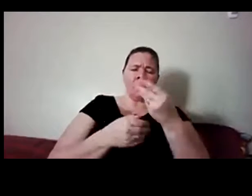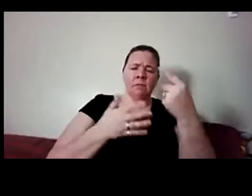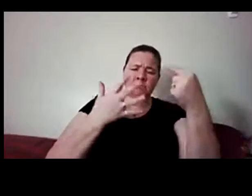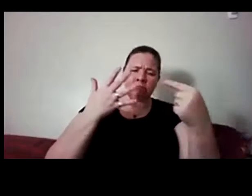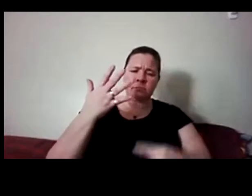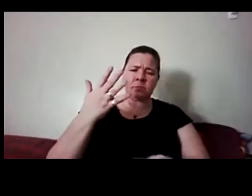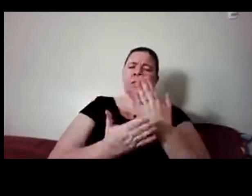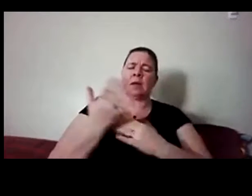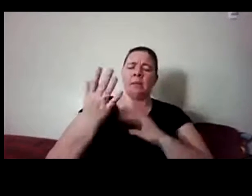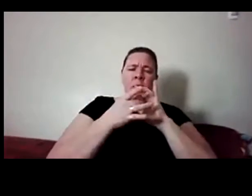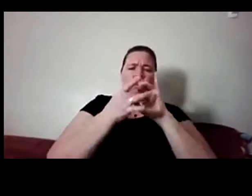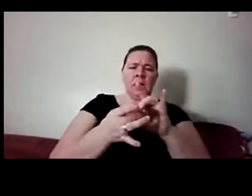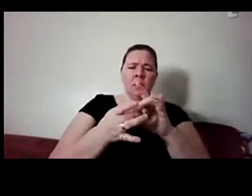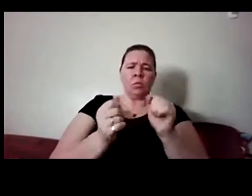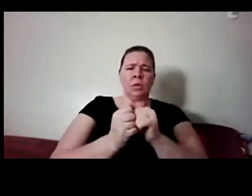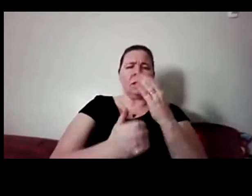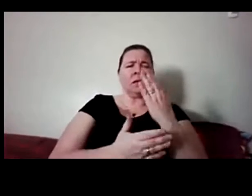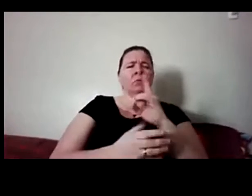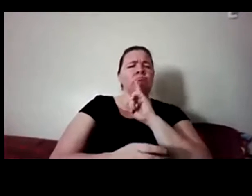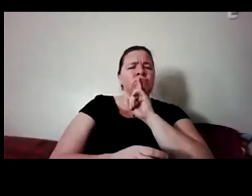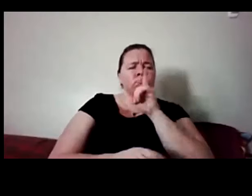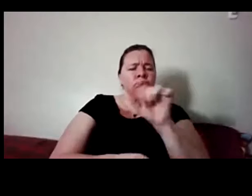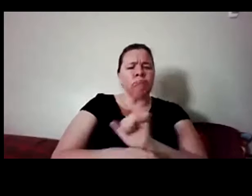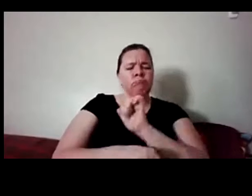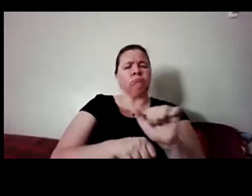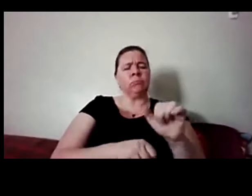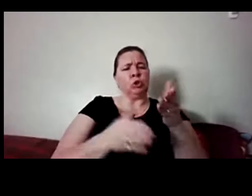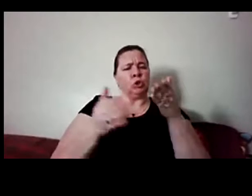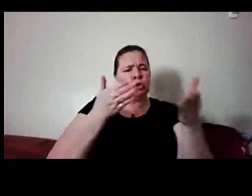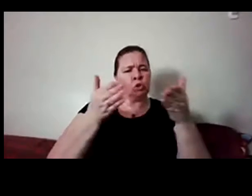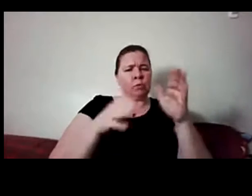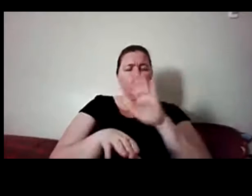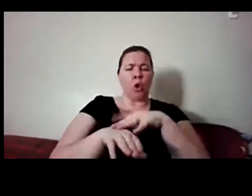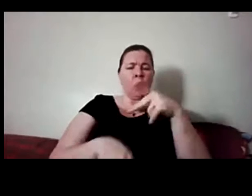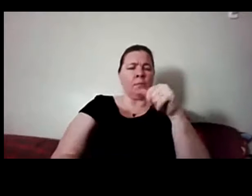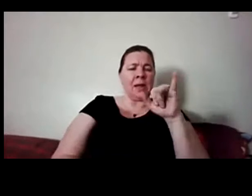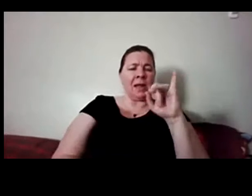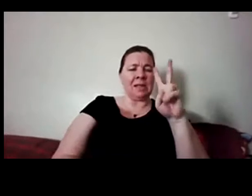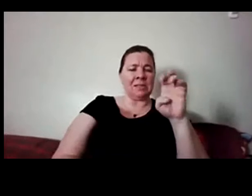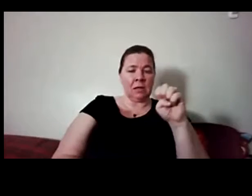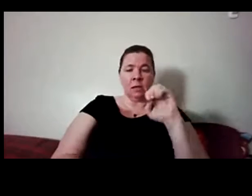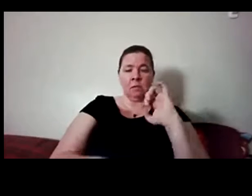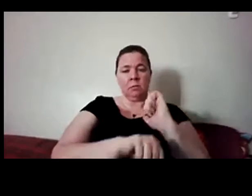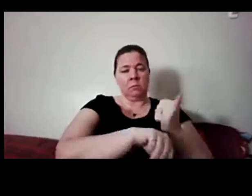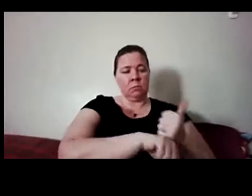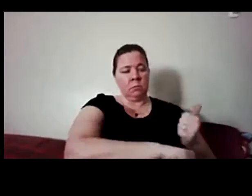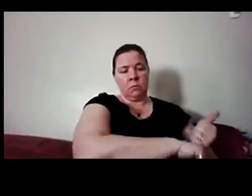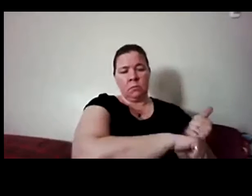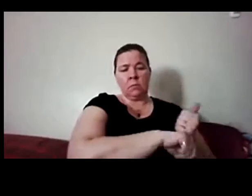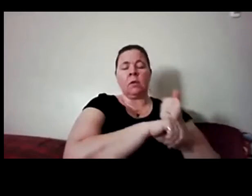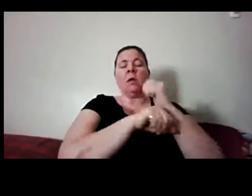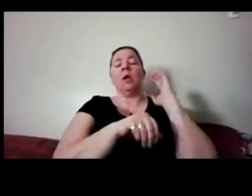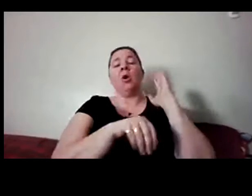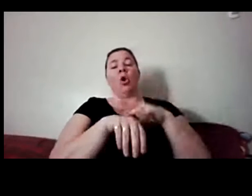relate to, legitimate, viable services that Onpassive is putting in its arsenal. Okay? Onpassive is